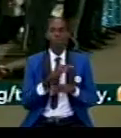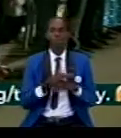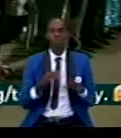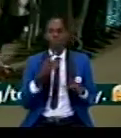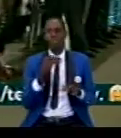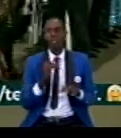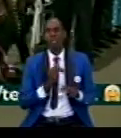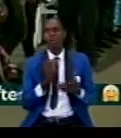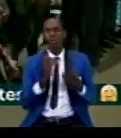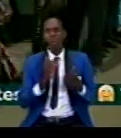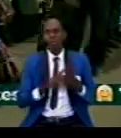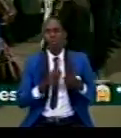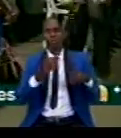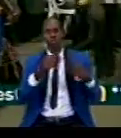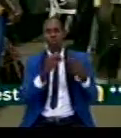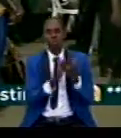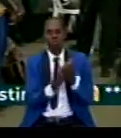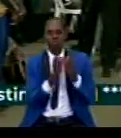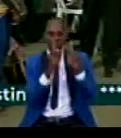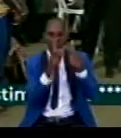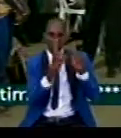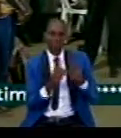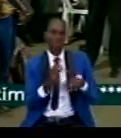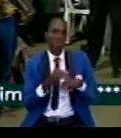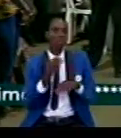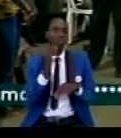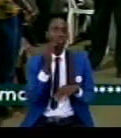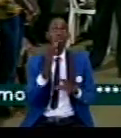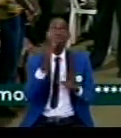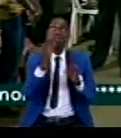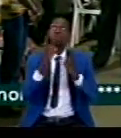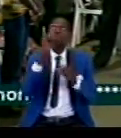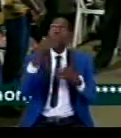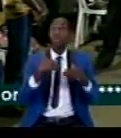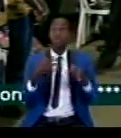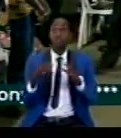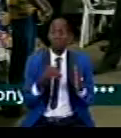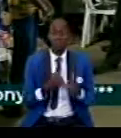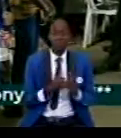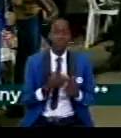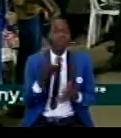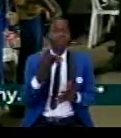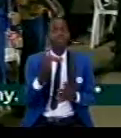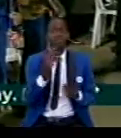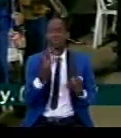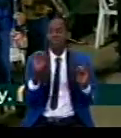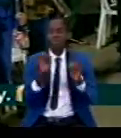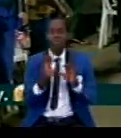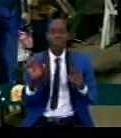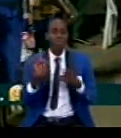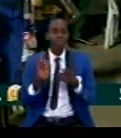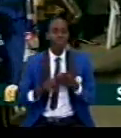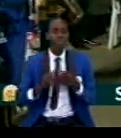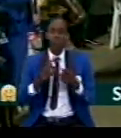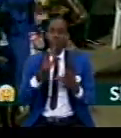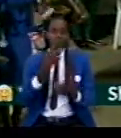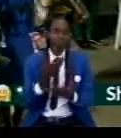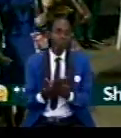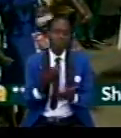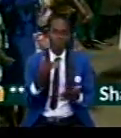There's nothing to prove. He has done it. Just come out. Let's listen to the testimonies now.